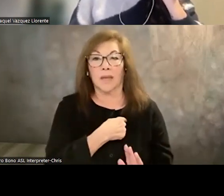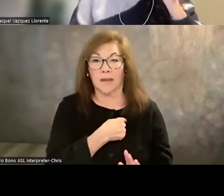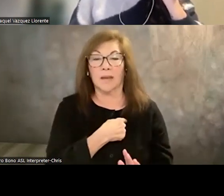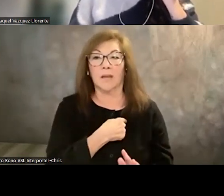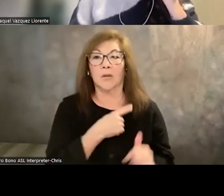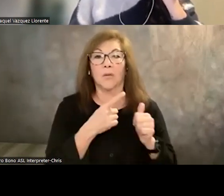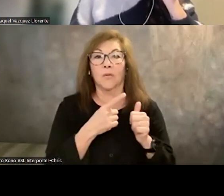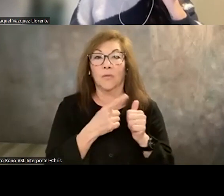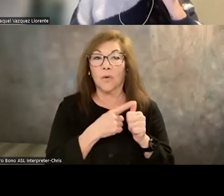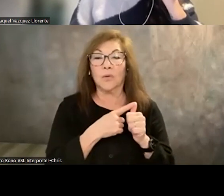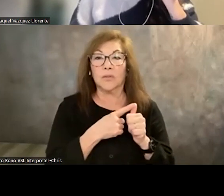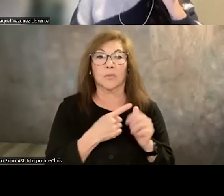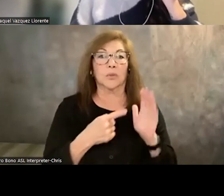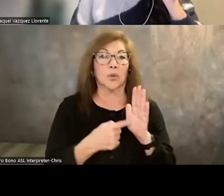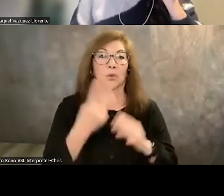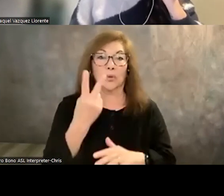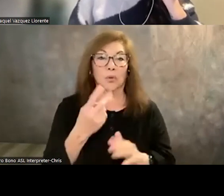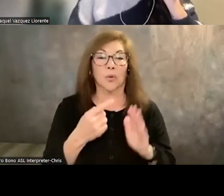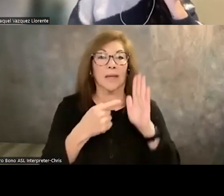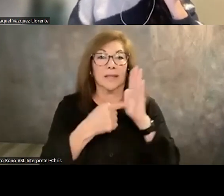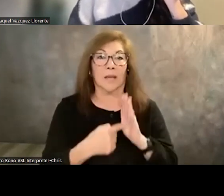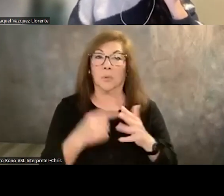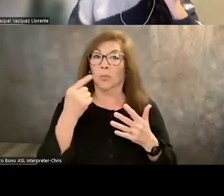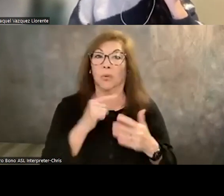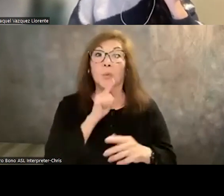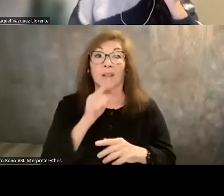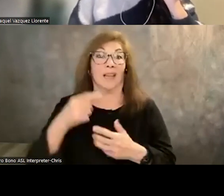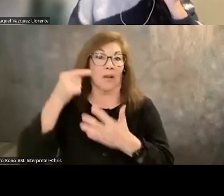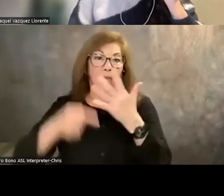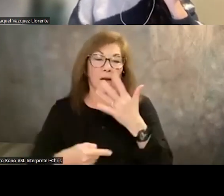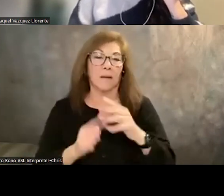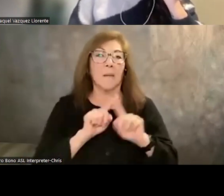I just want to show you two examples of it because we have like a bunch.